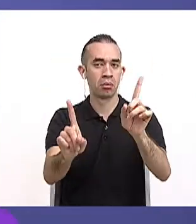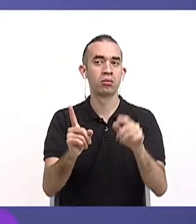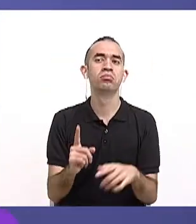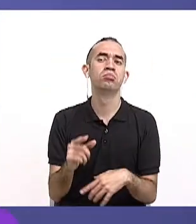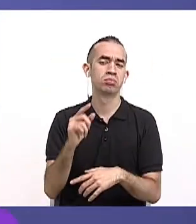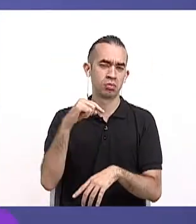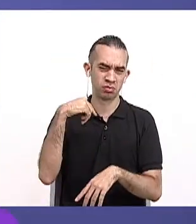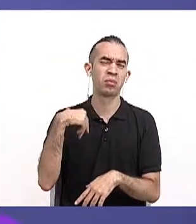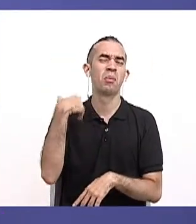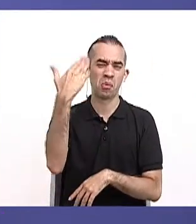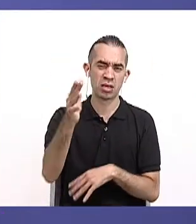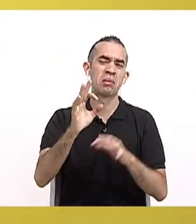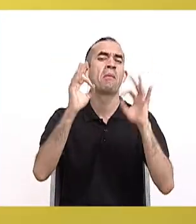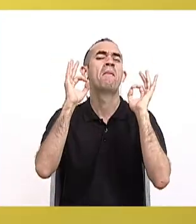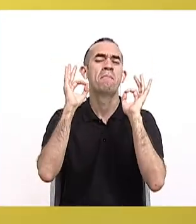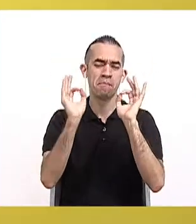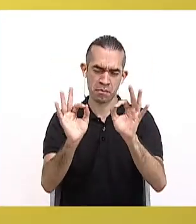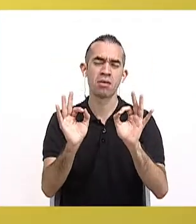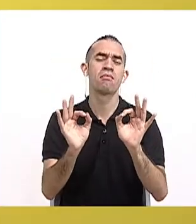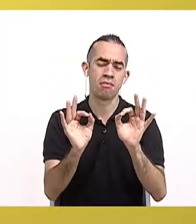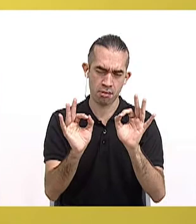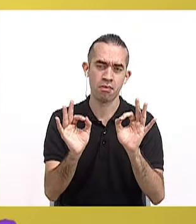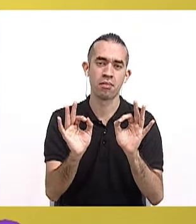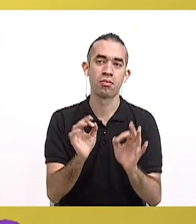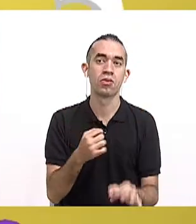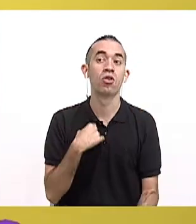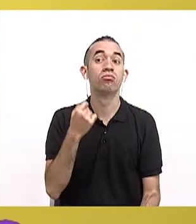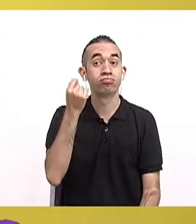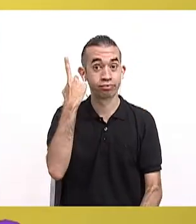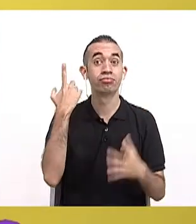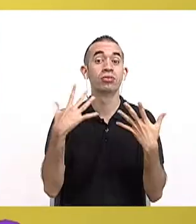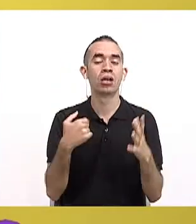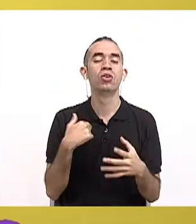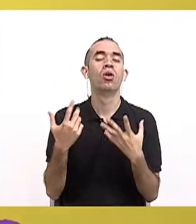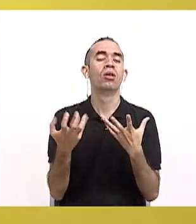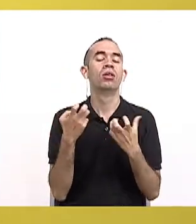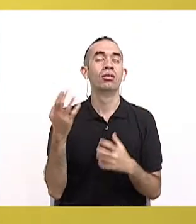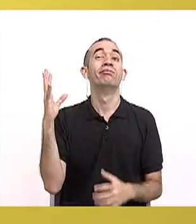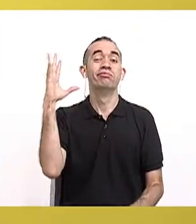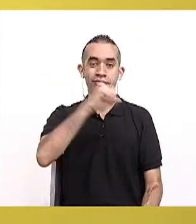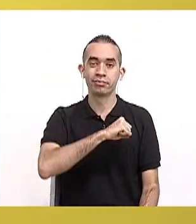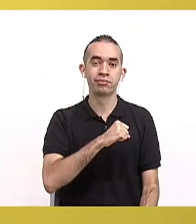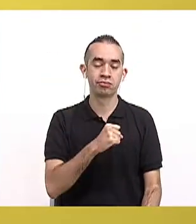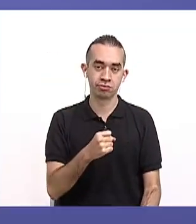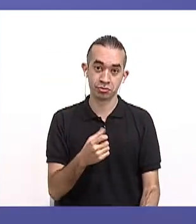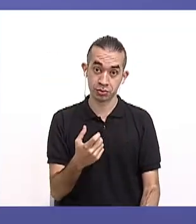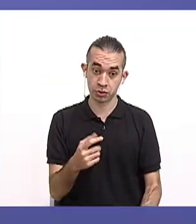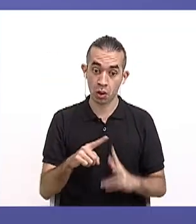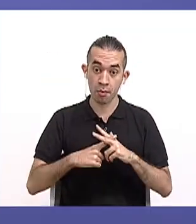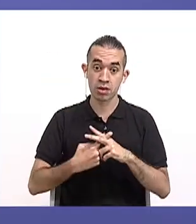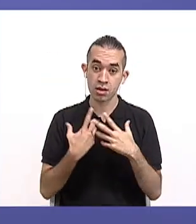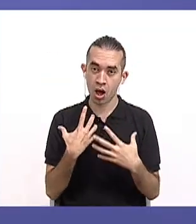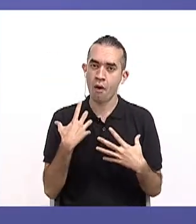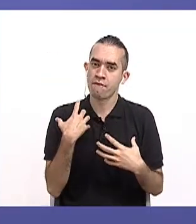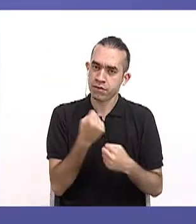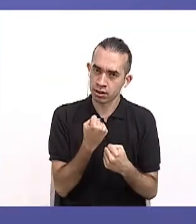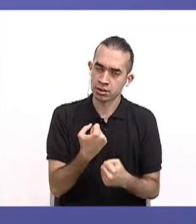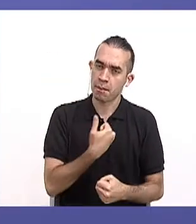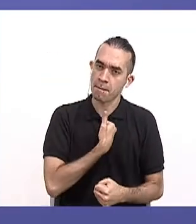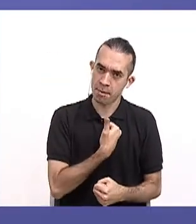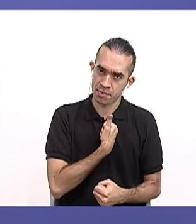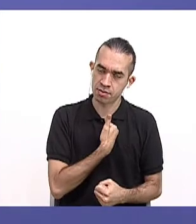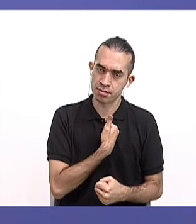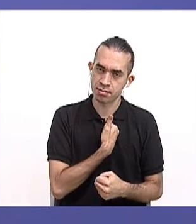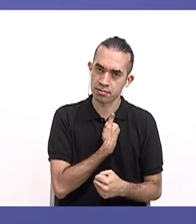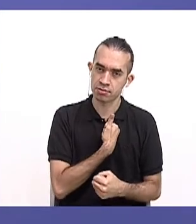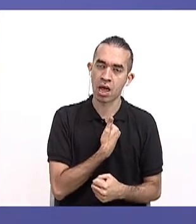be just fine. When I understood what I wanted and began trusting myself, I knew that I was making